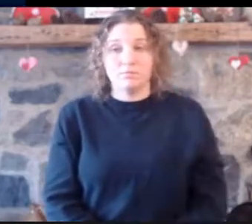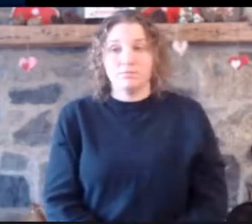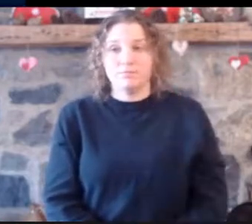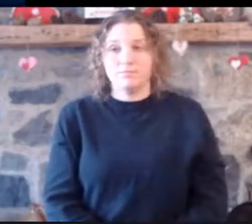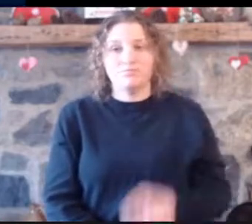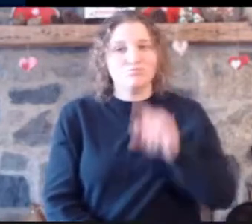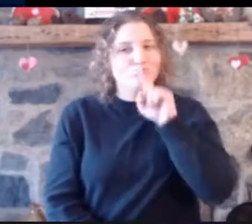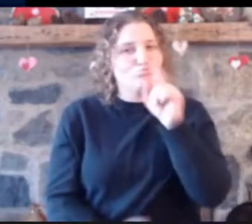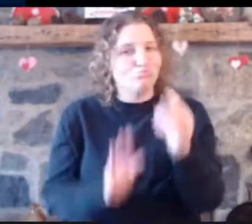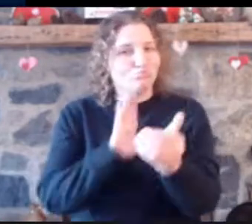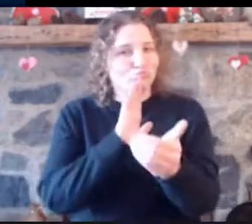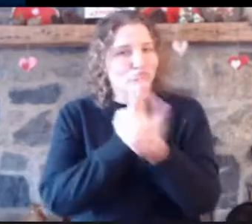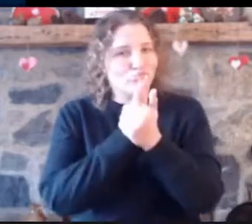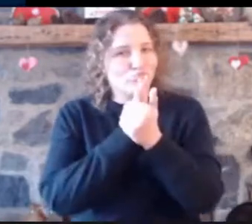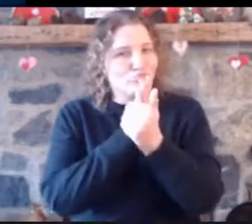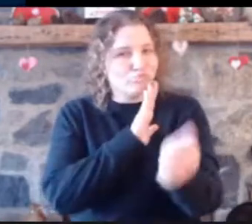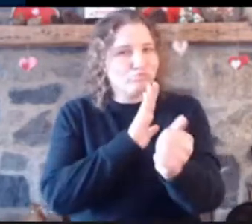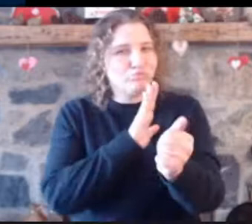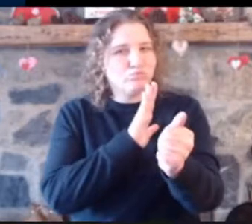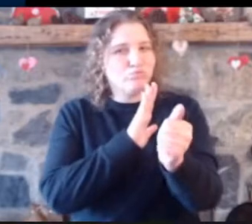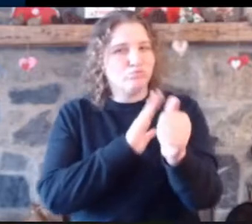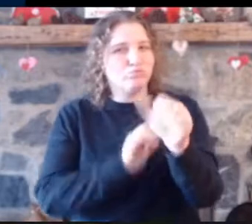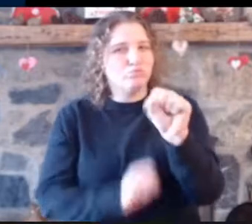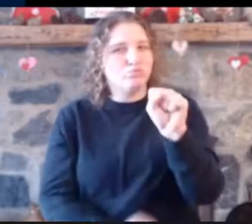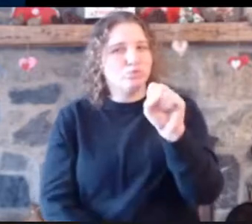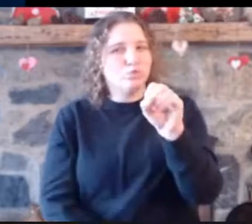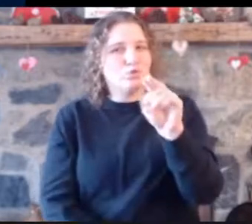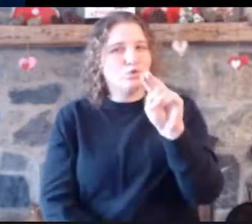Extremely good sonar.